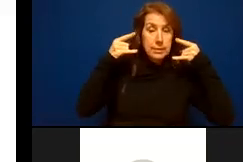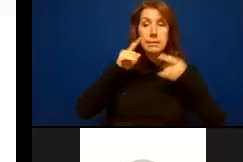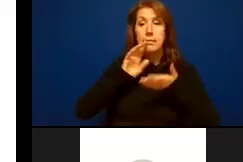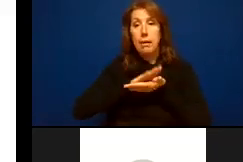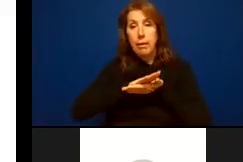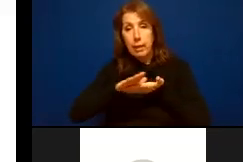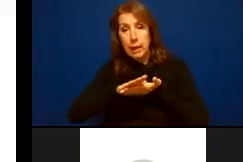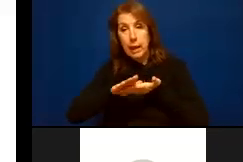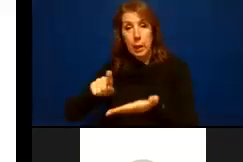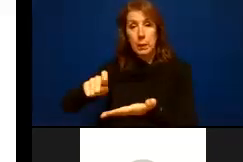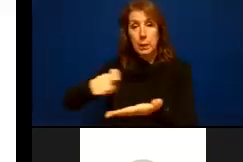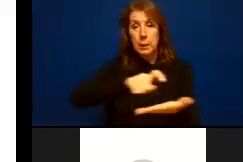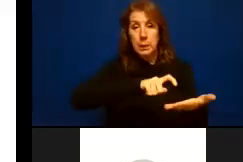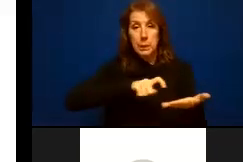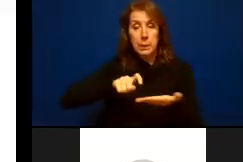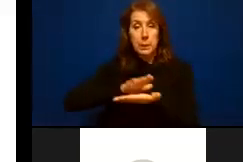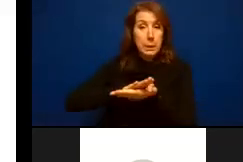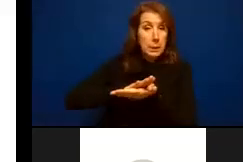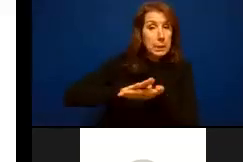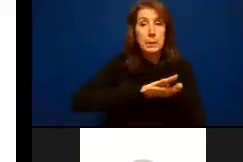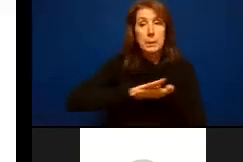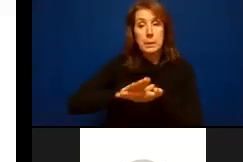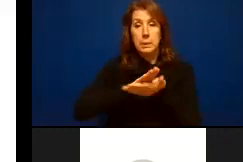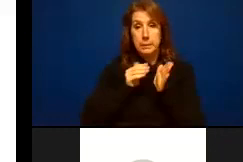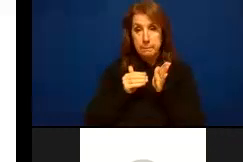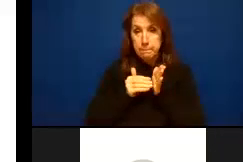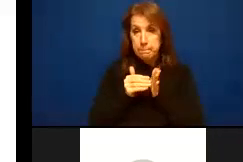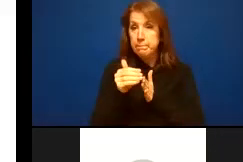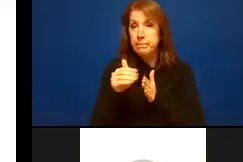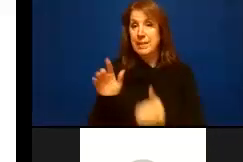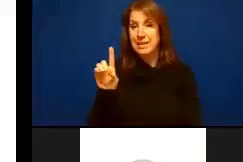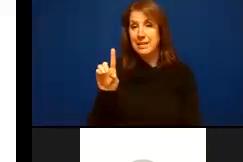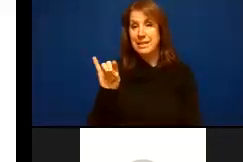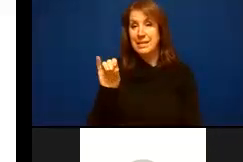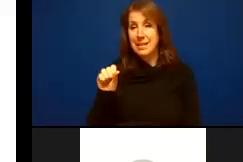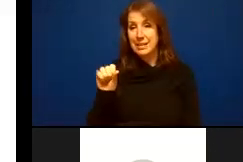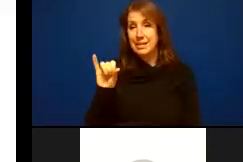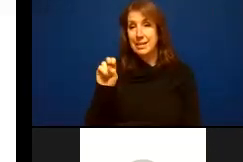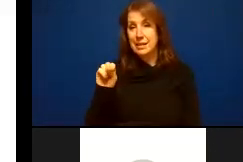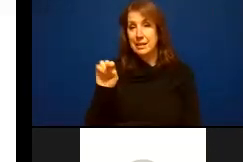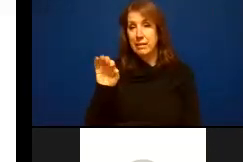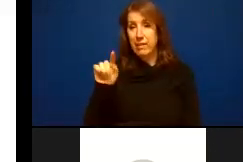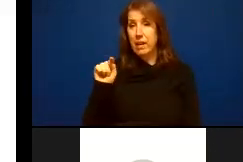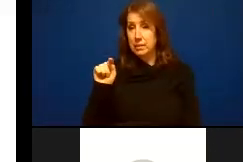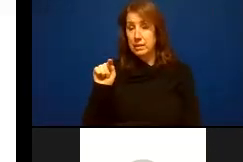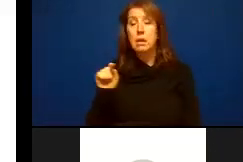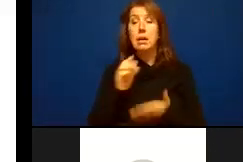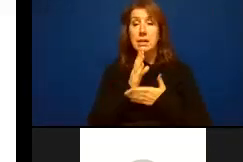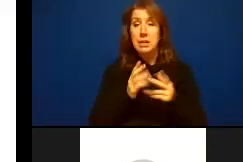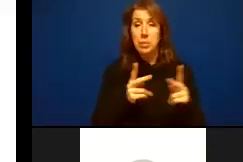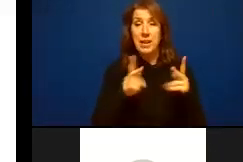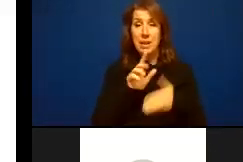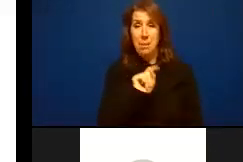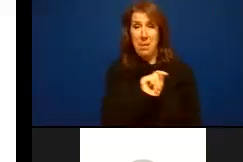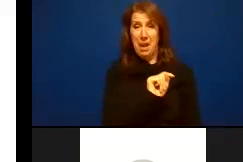disinfecting surfaces with a lot of frequency. In some of these places, you had, bathrooms that weren't being